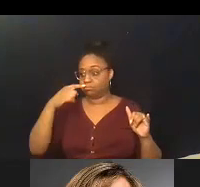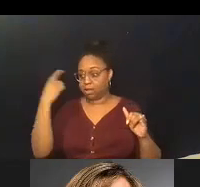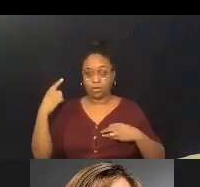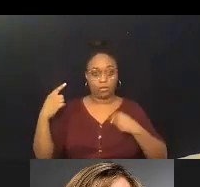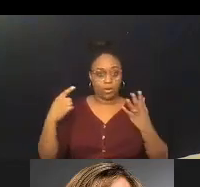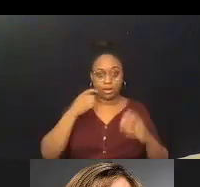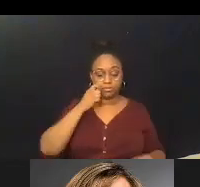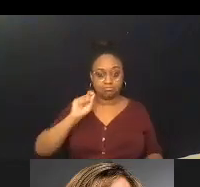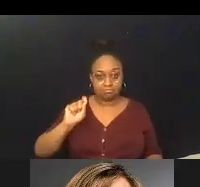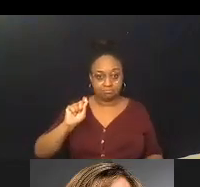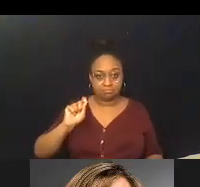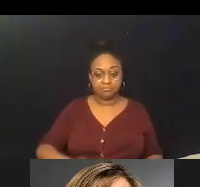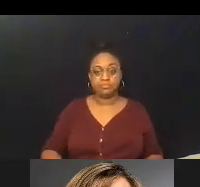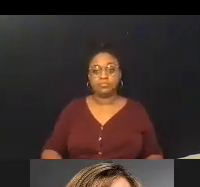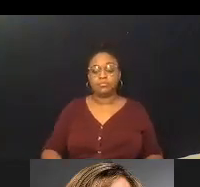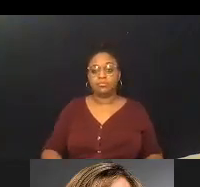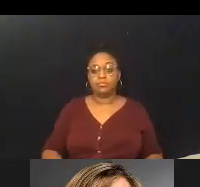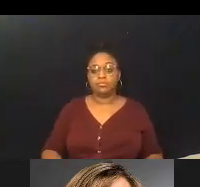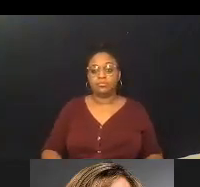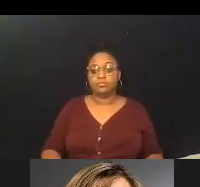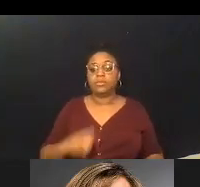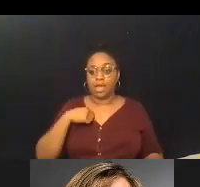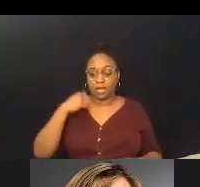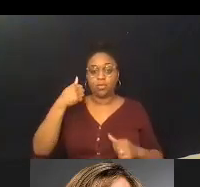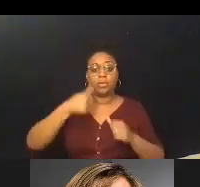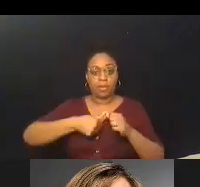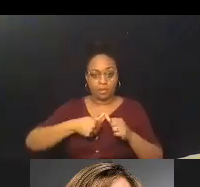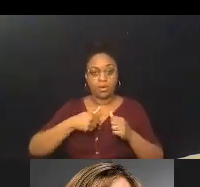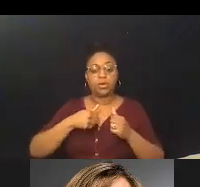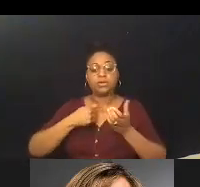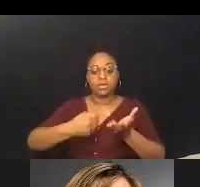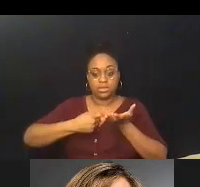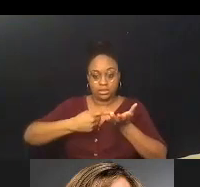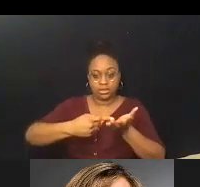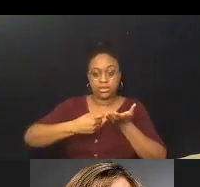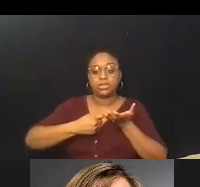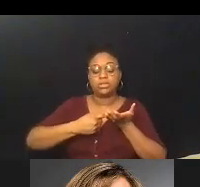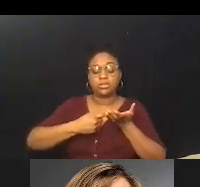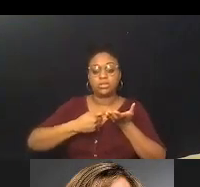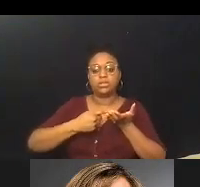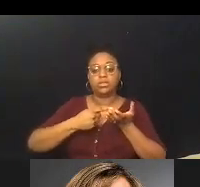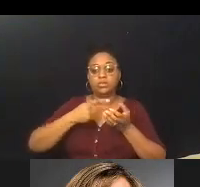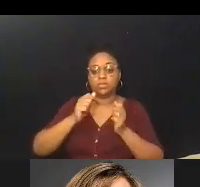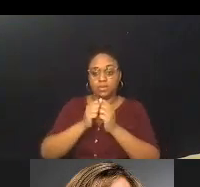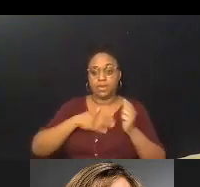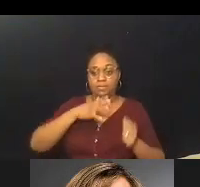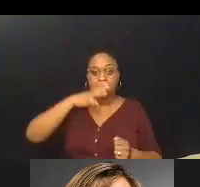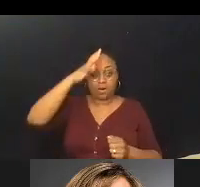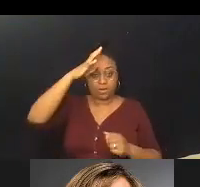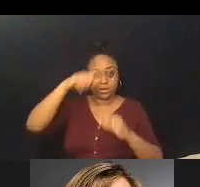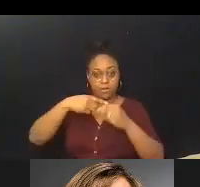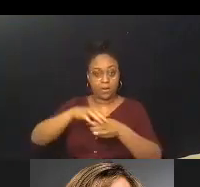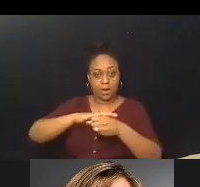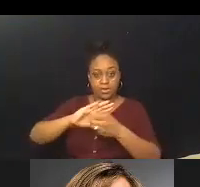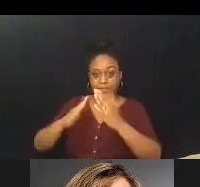I distinctly remember the conversations with my parents about areas of town that we wouldn't go to because of our Blackness. We wouldn't be welcome, we